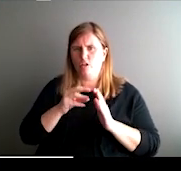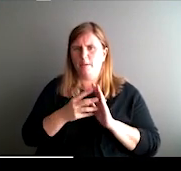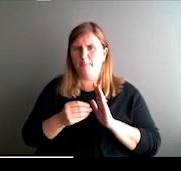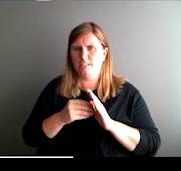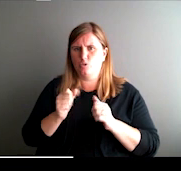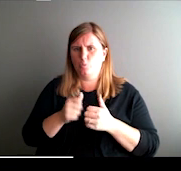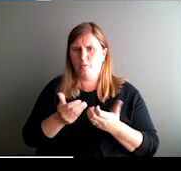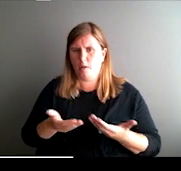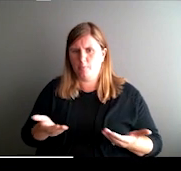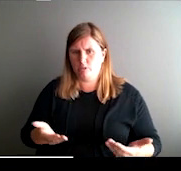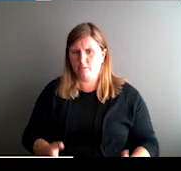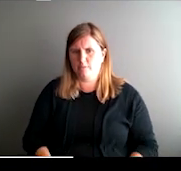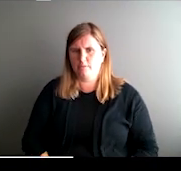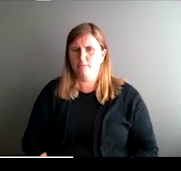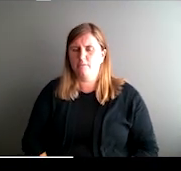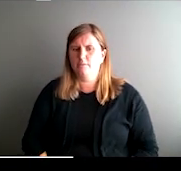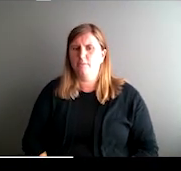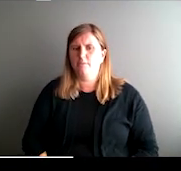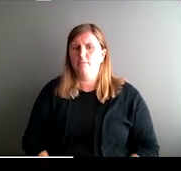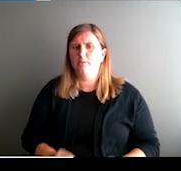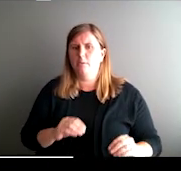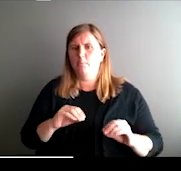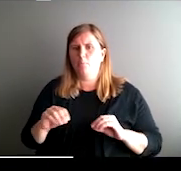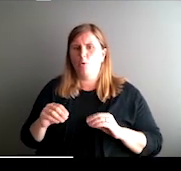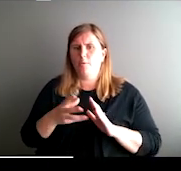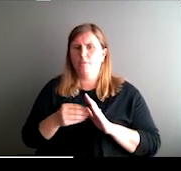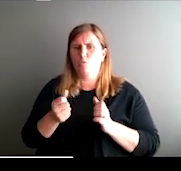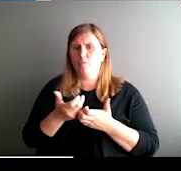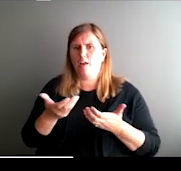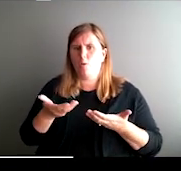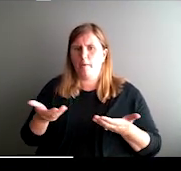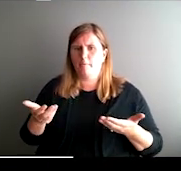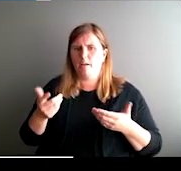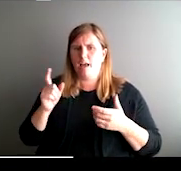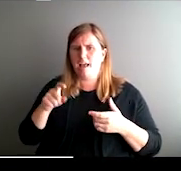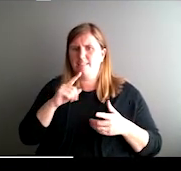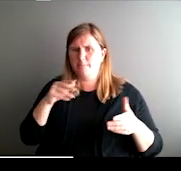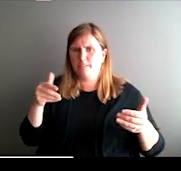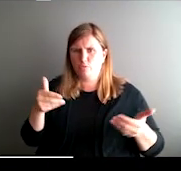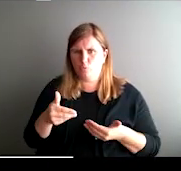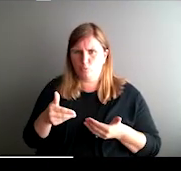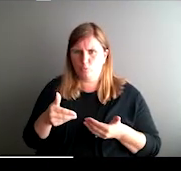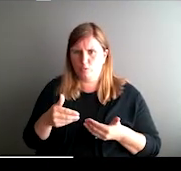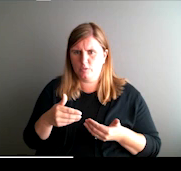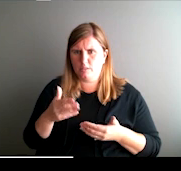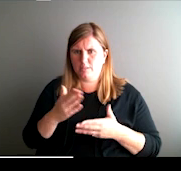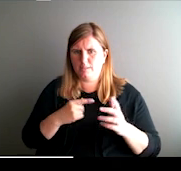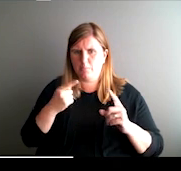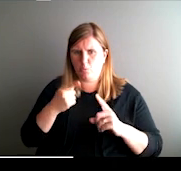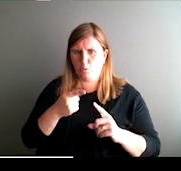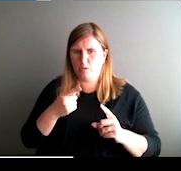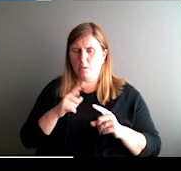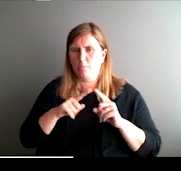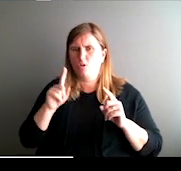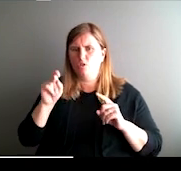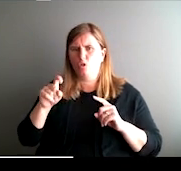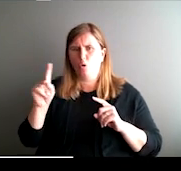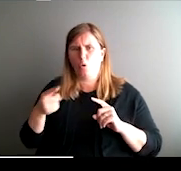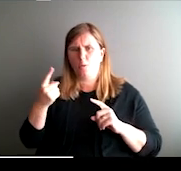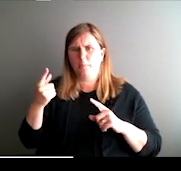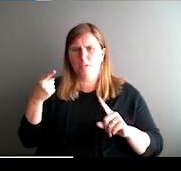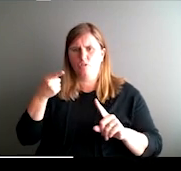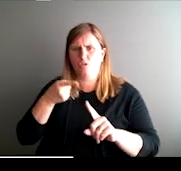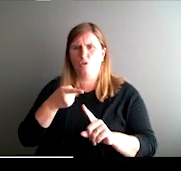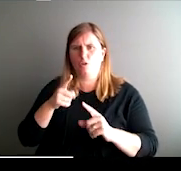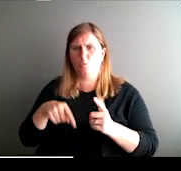object. Motor imitation without object has to be introduced at some point, but it should only be